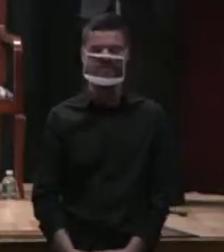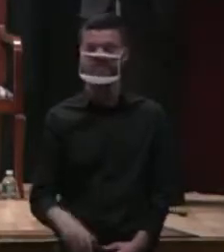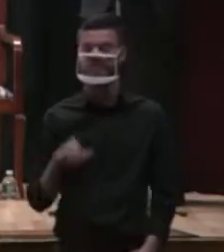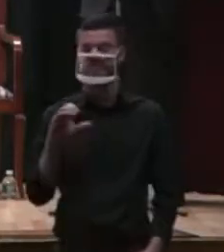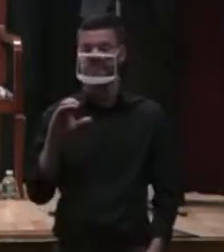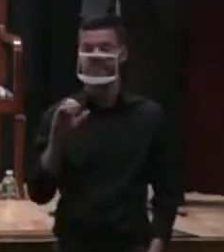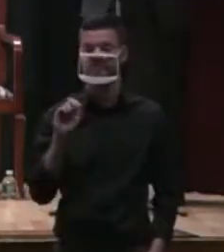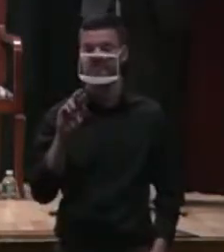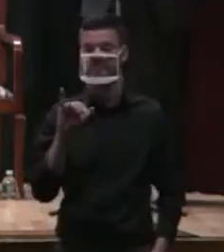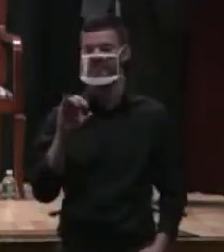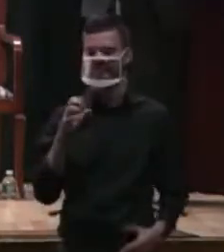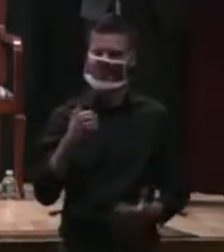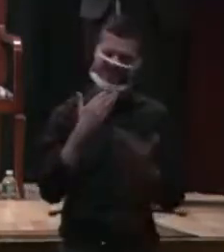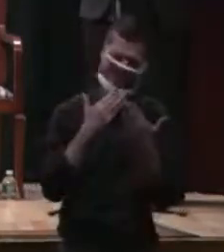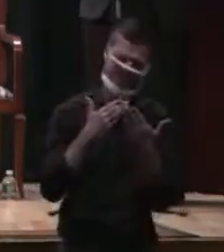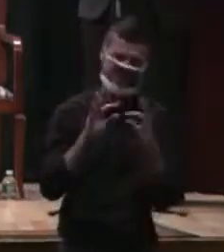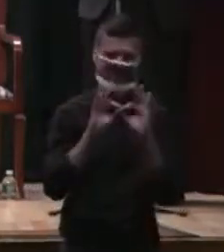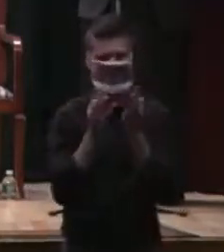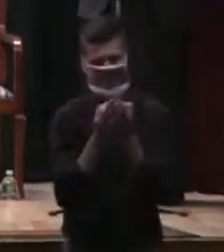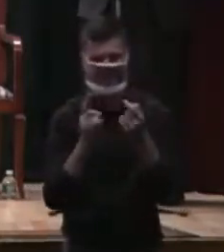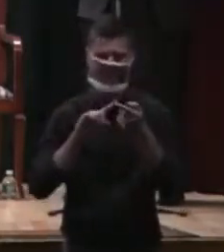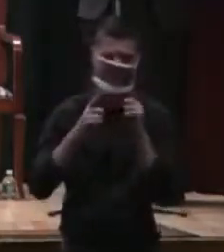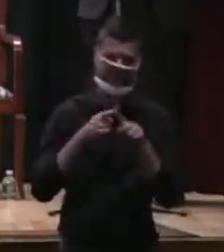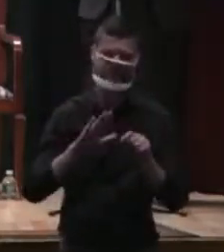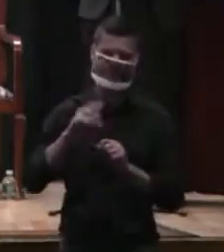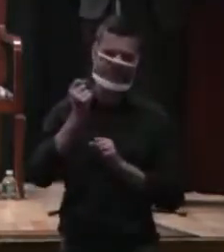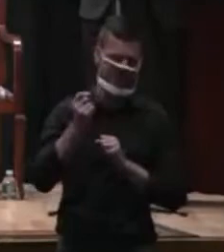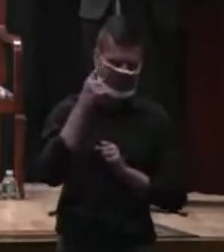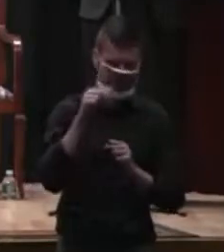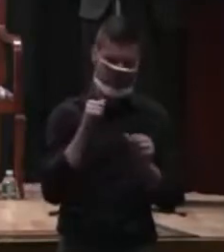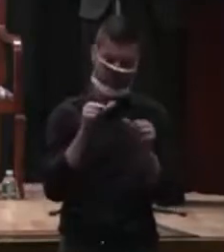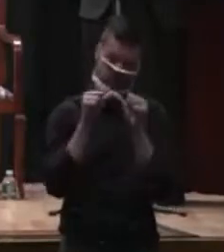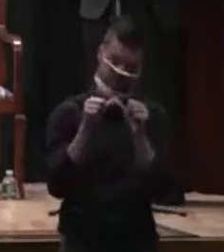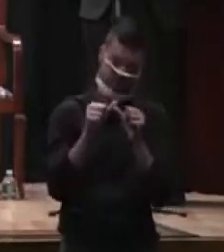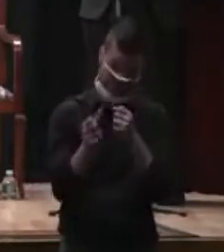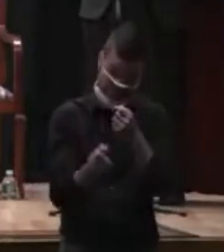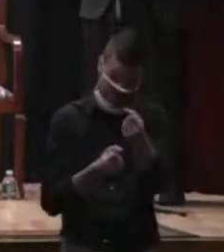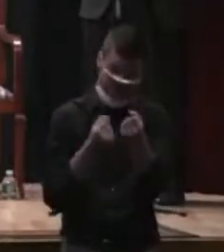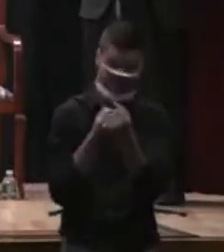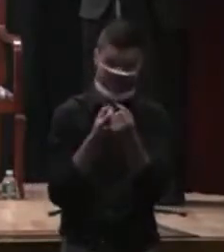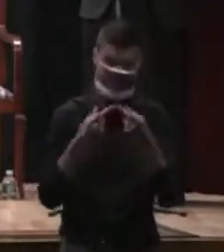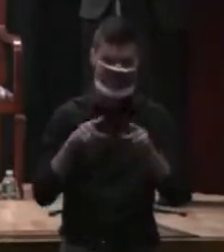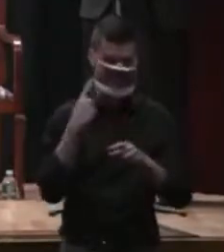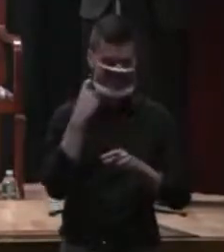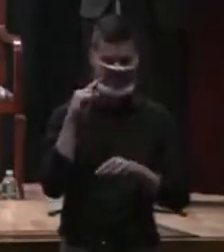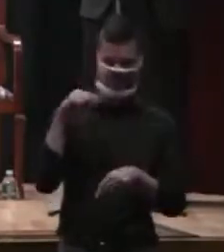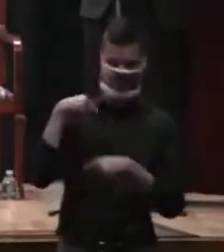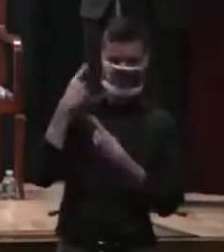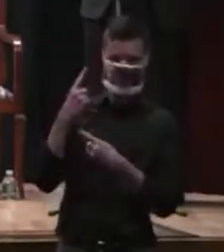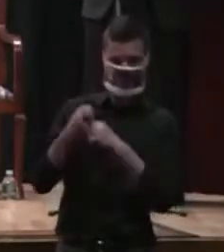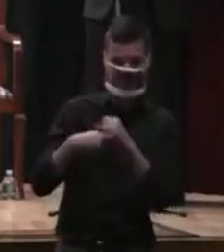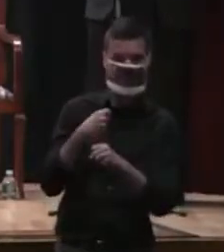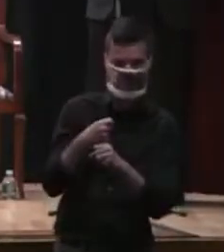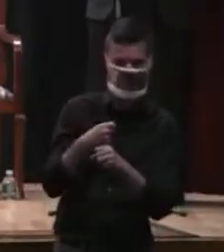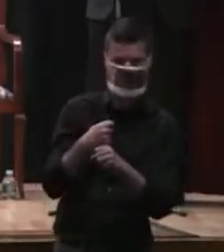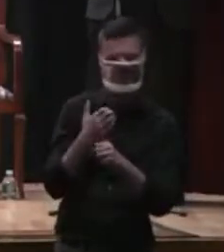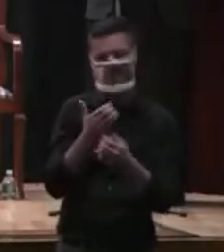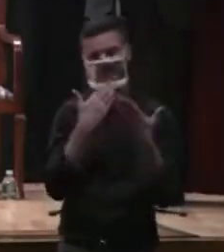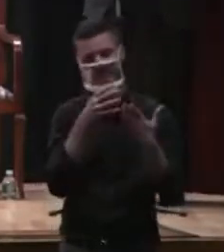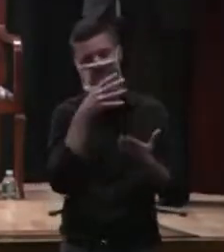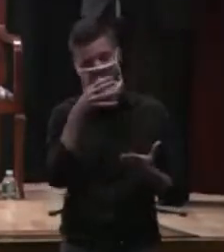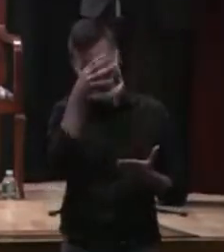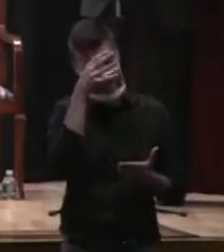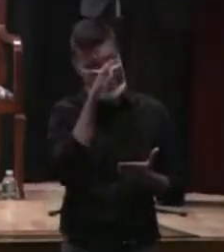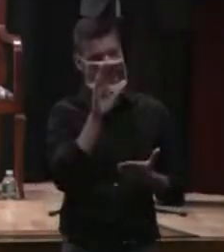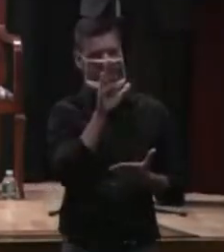Carrie would like to thank her family and friends for their understanding and unwavering support during this last year. She would like to thank her parents